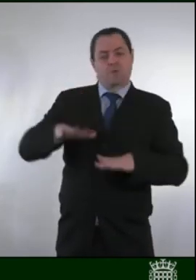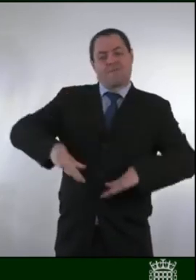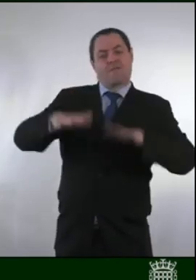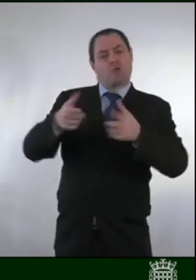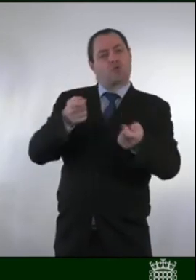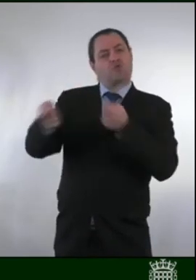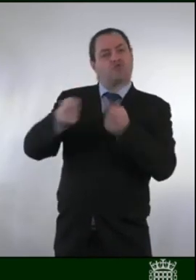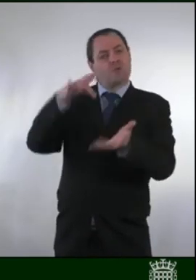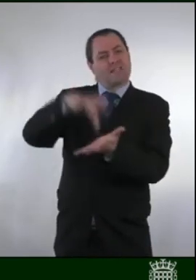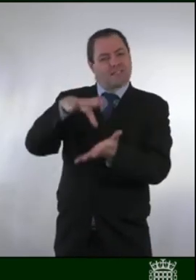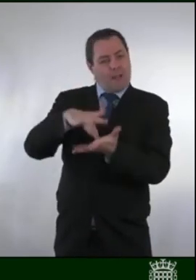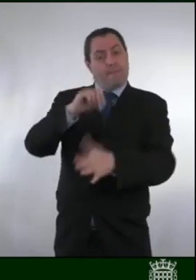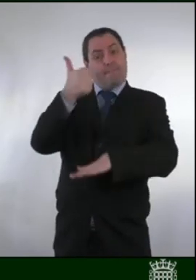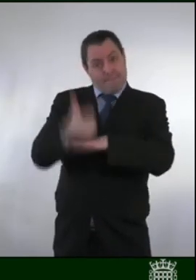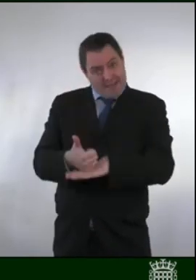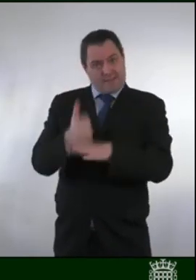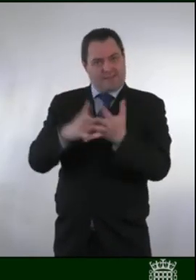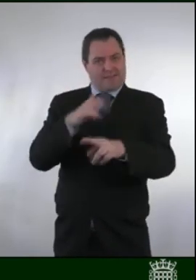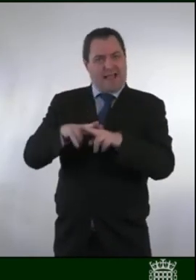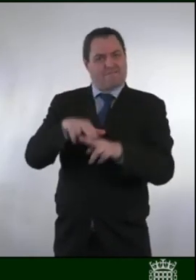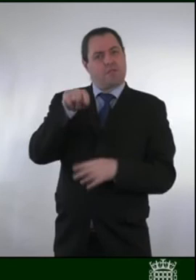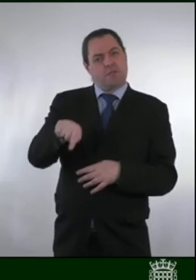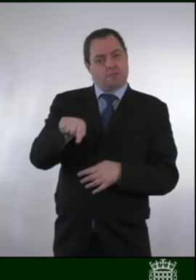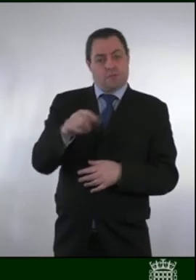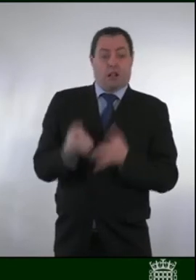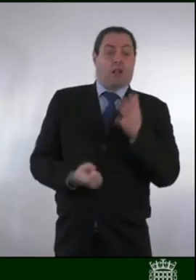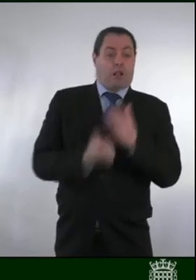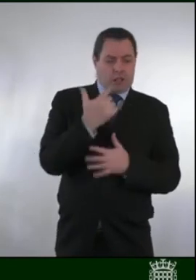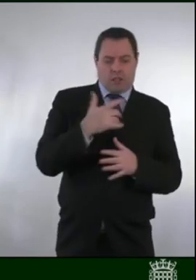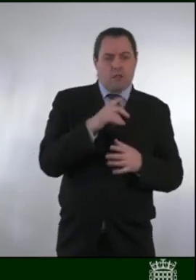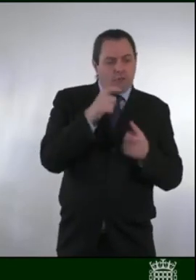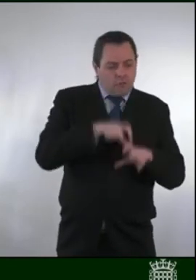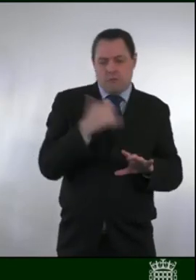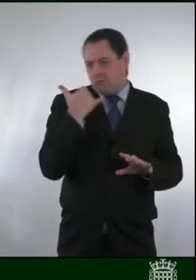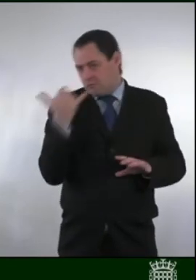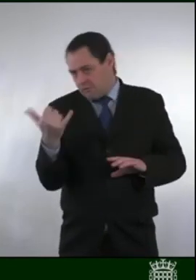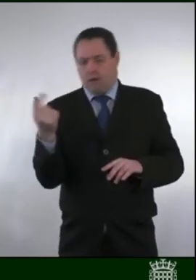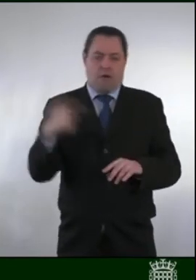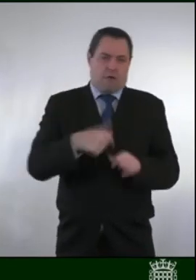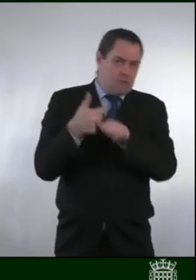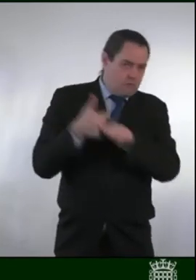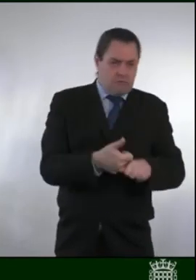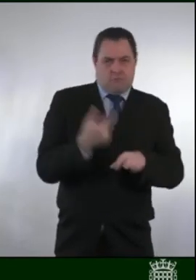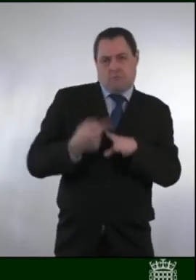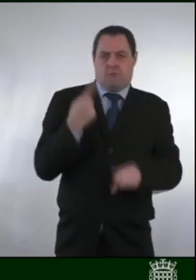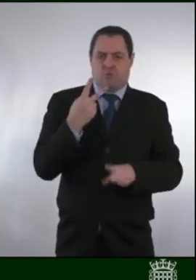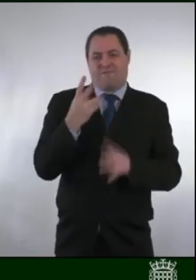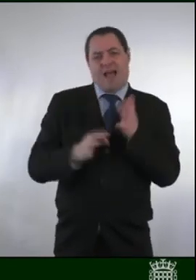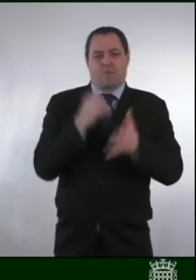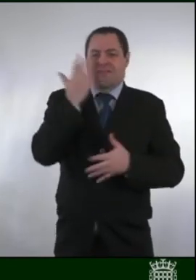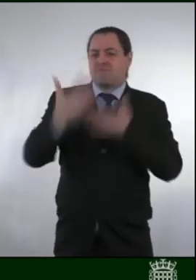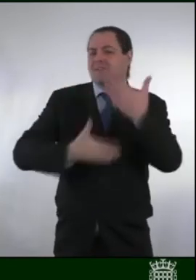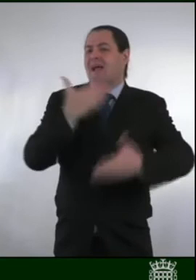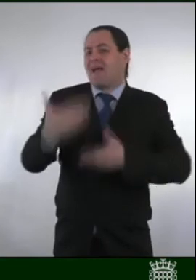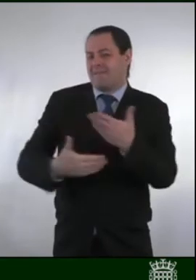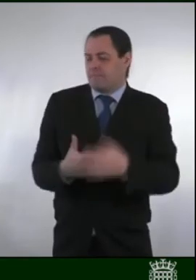in Stafford that residents can call directly, which will provide 24/7 assistance for my constituents affected by